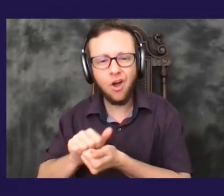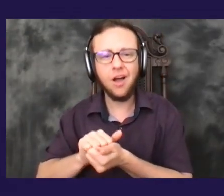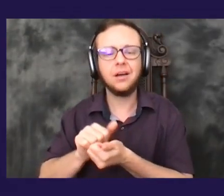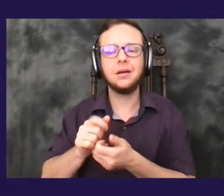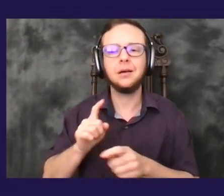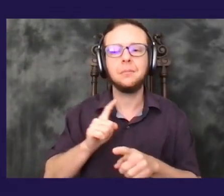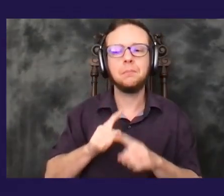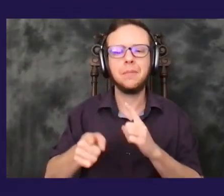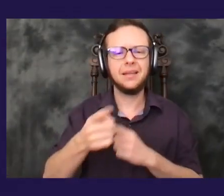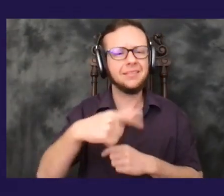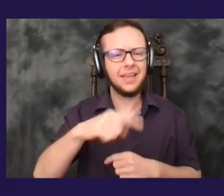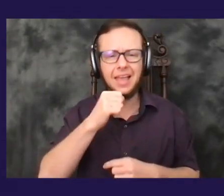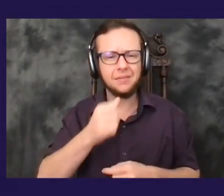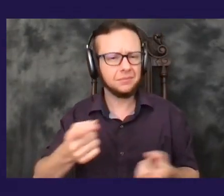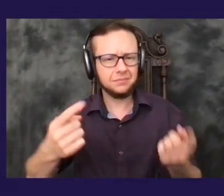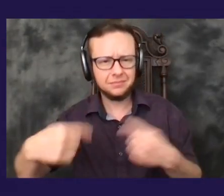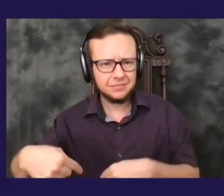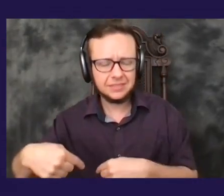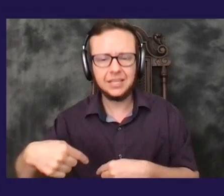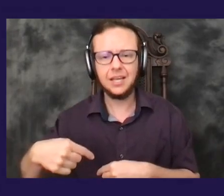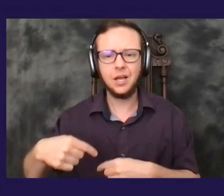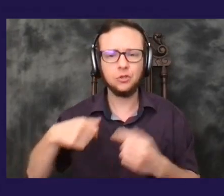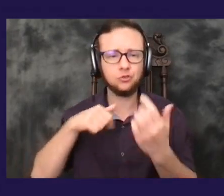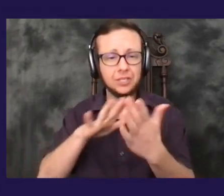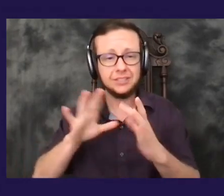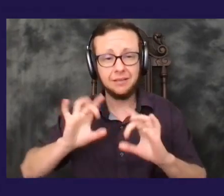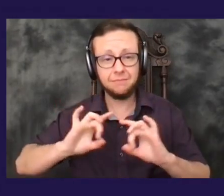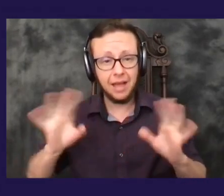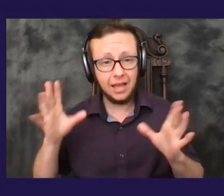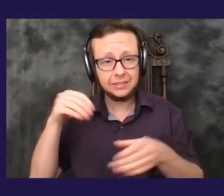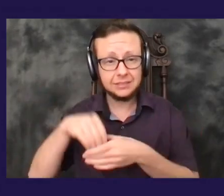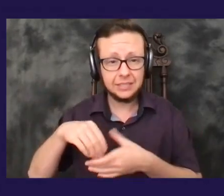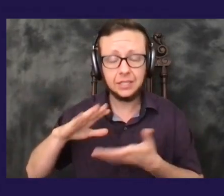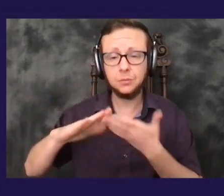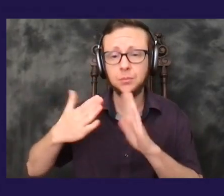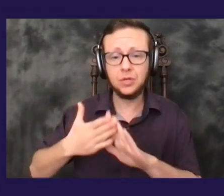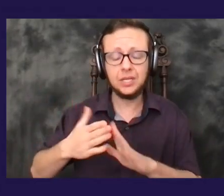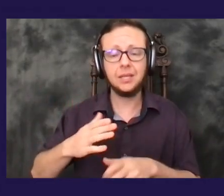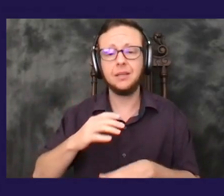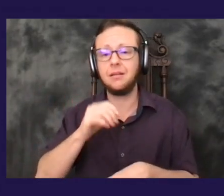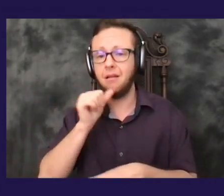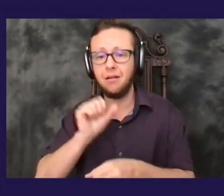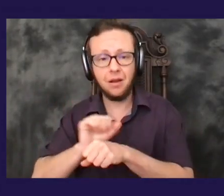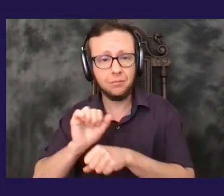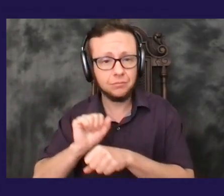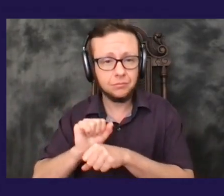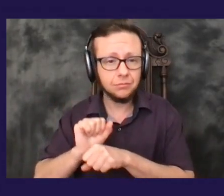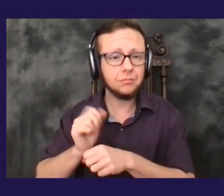been here addressing the violence in our community, addressing the unemployment in our community. So I think,